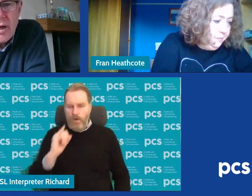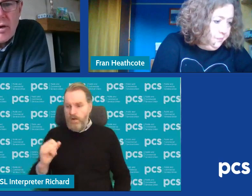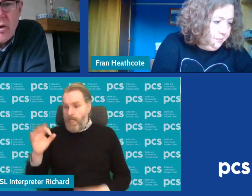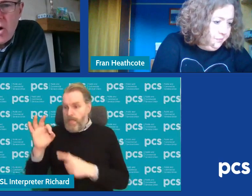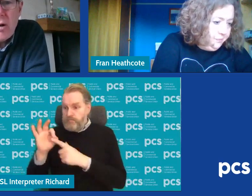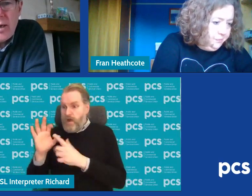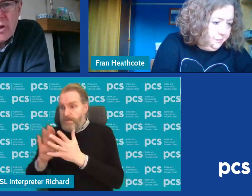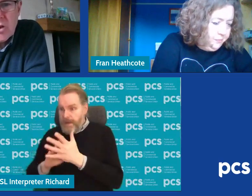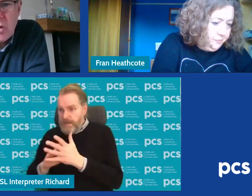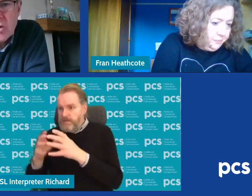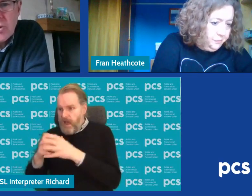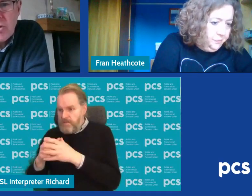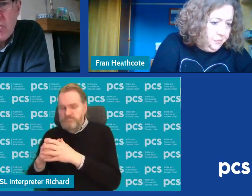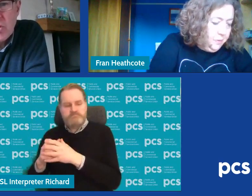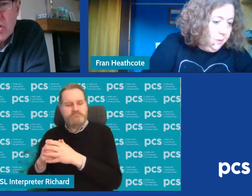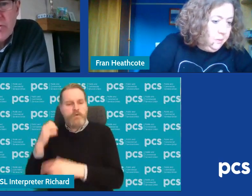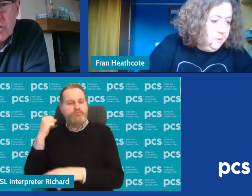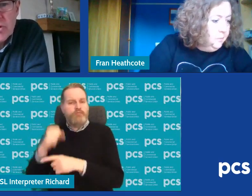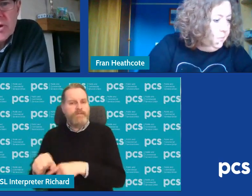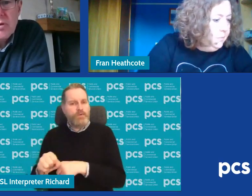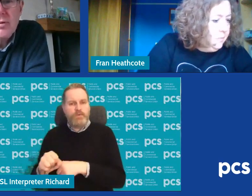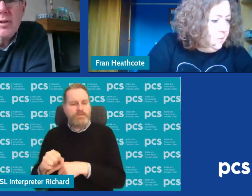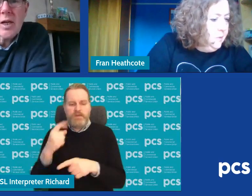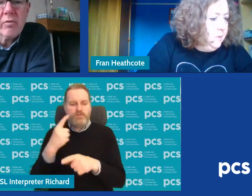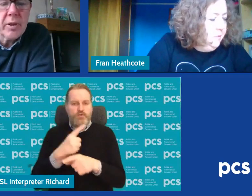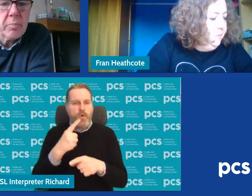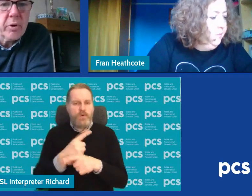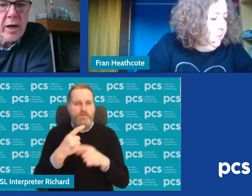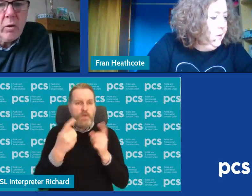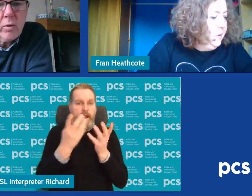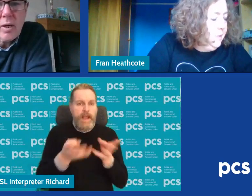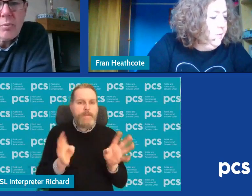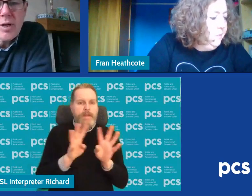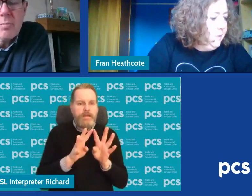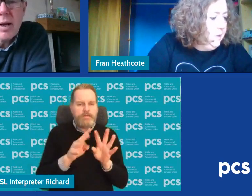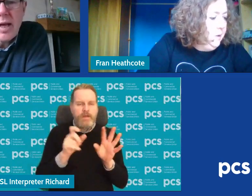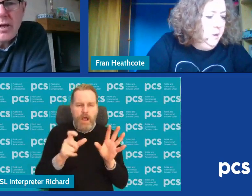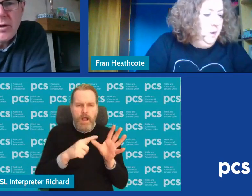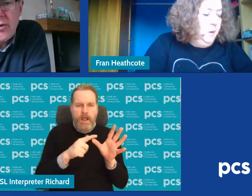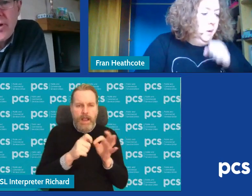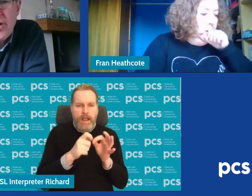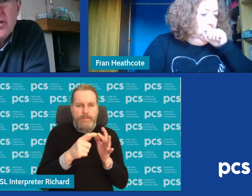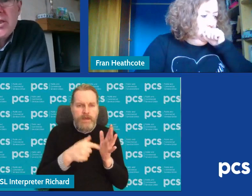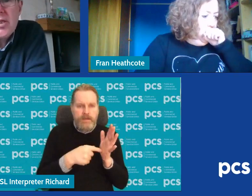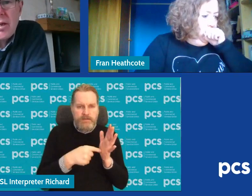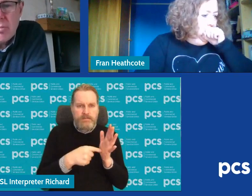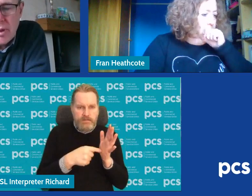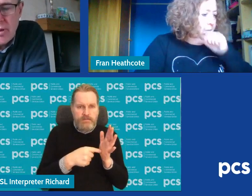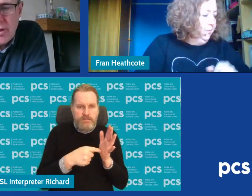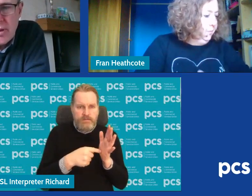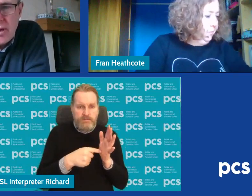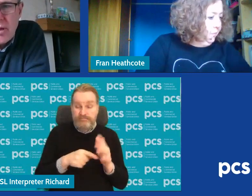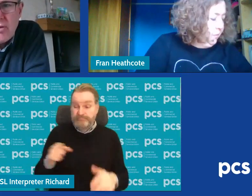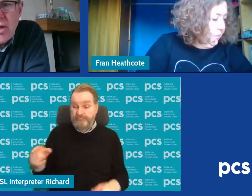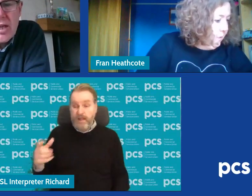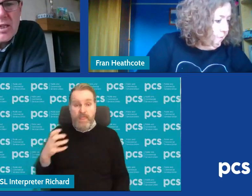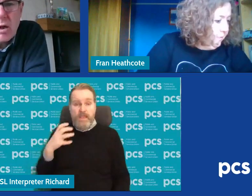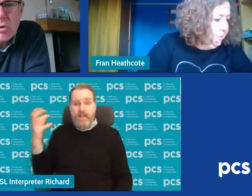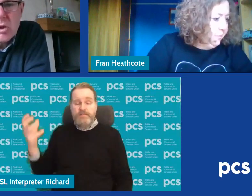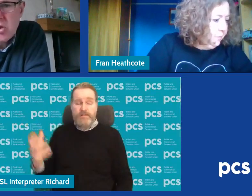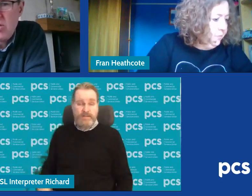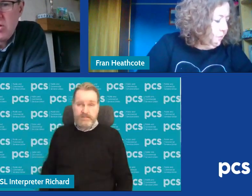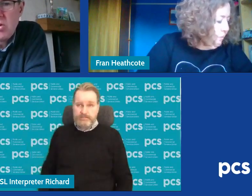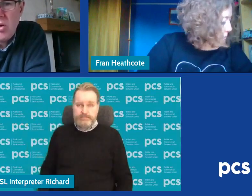government are not having talks with their own workforce. The government are putting out a pretty bland statement that